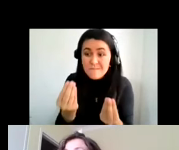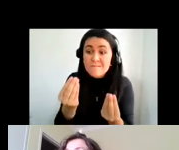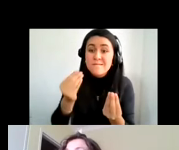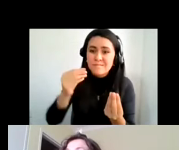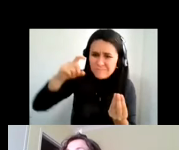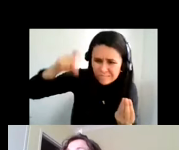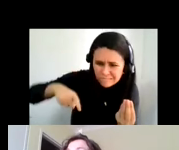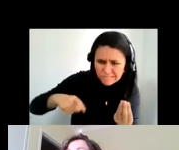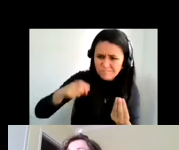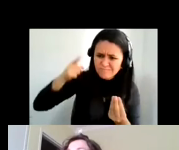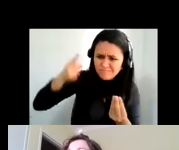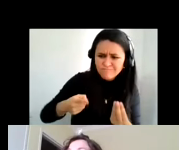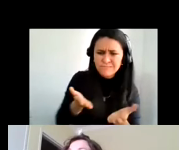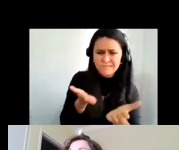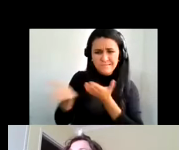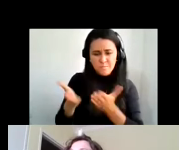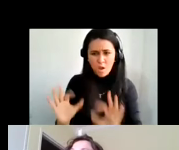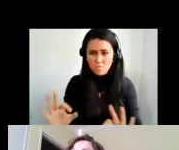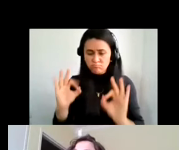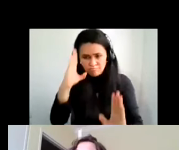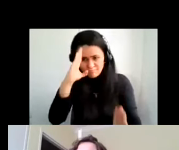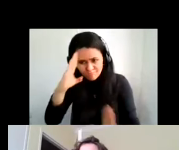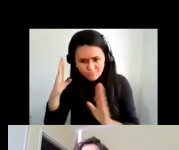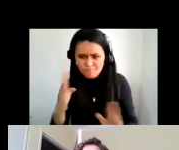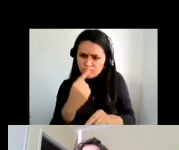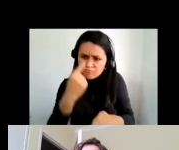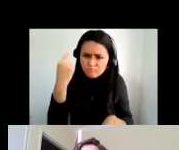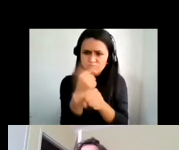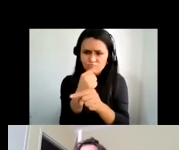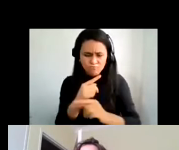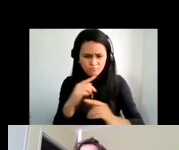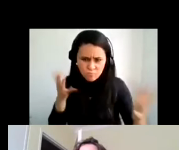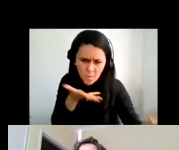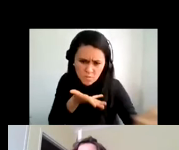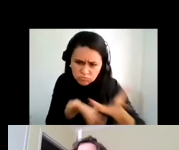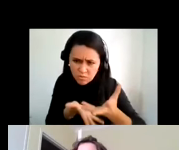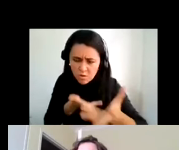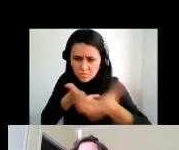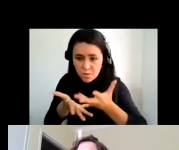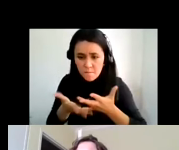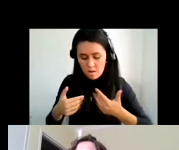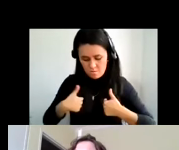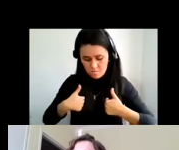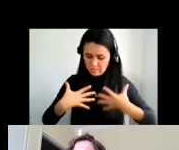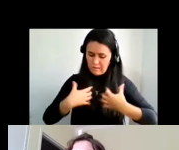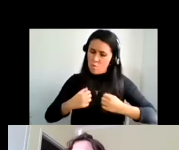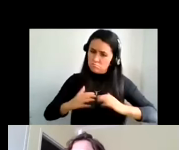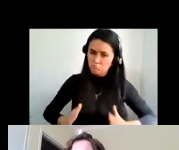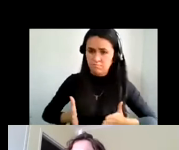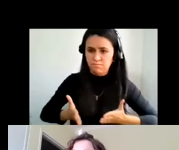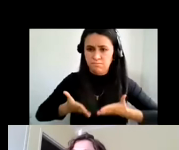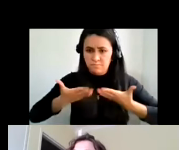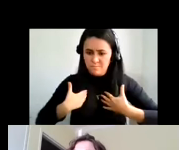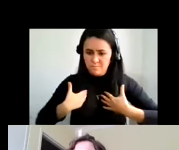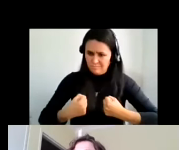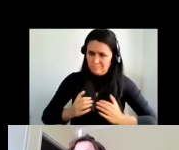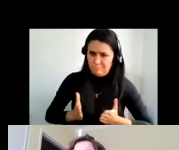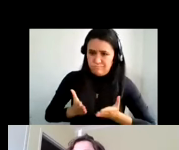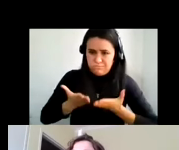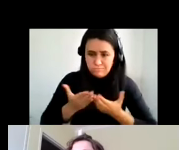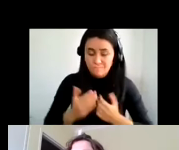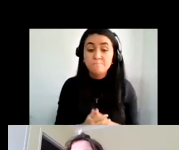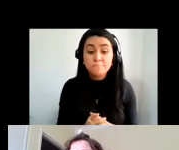quality to obtain potential health gains. And with this, we mean really that we're looking at things like diagnostic